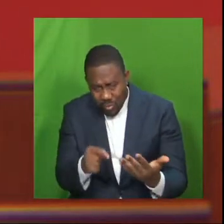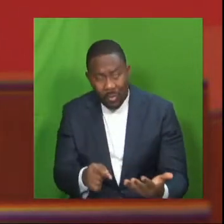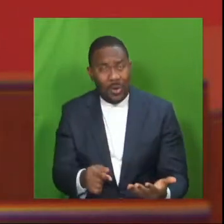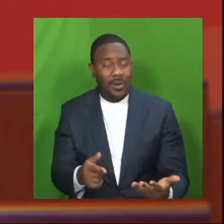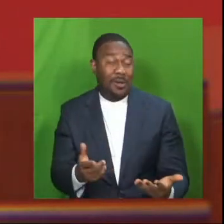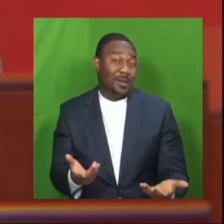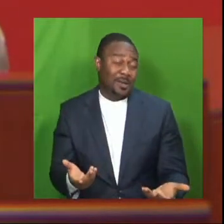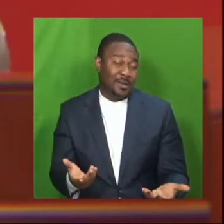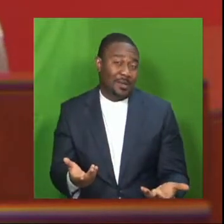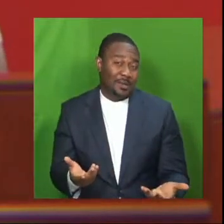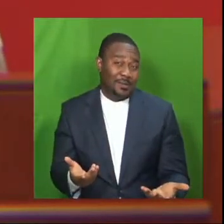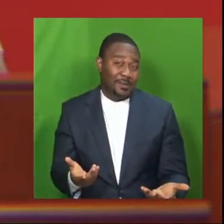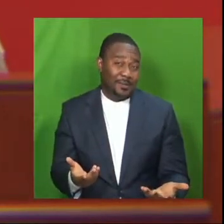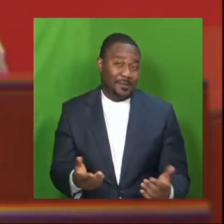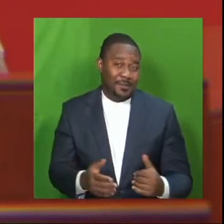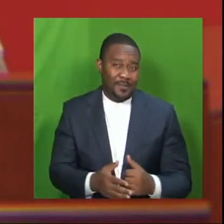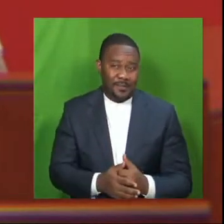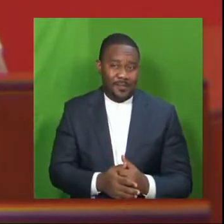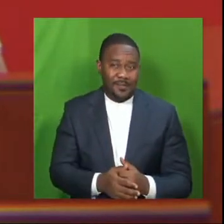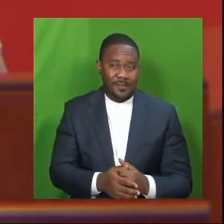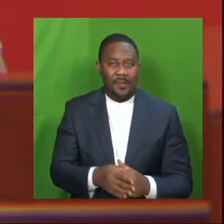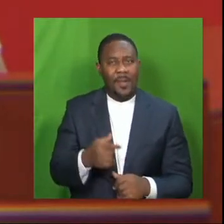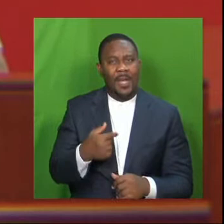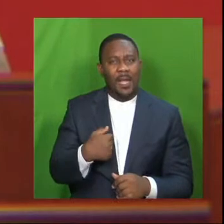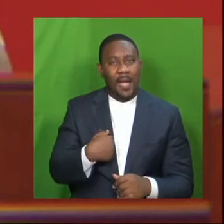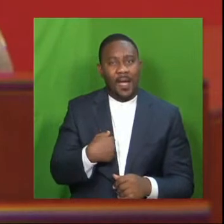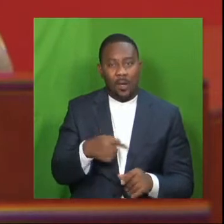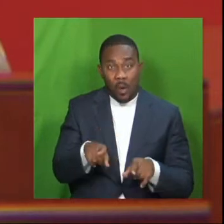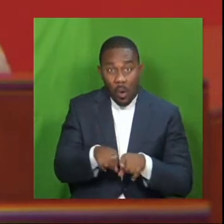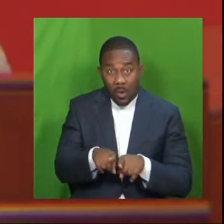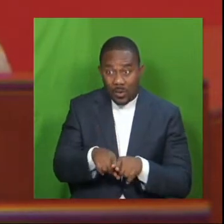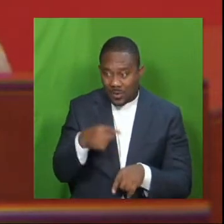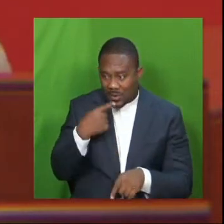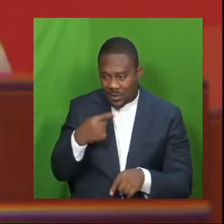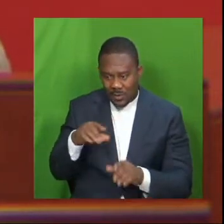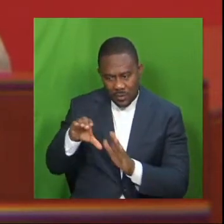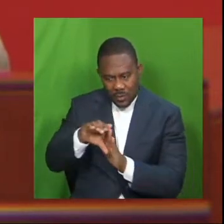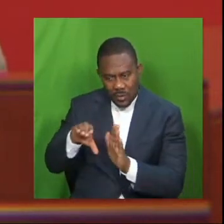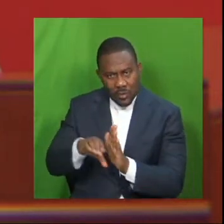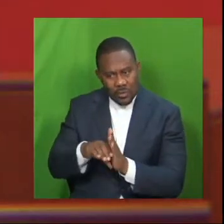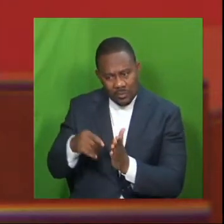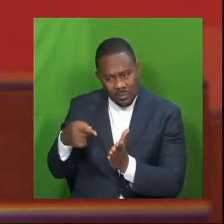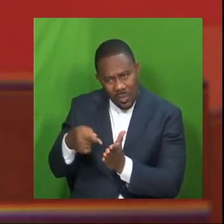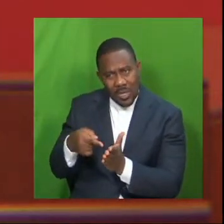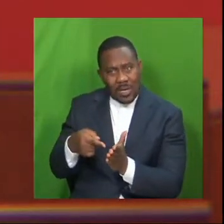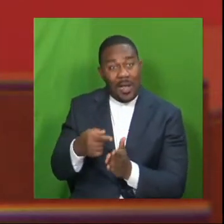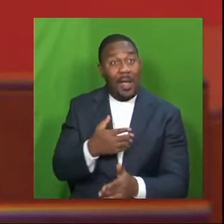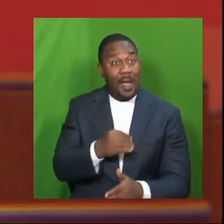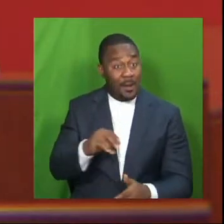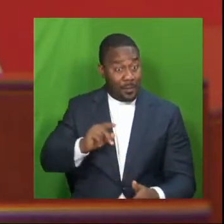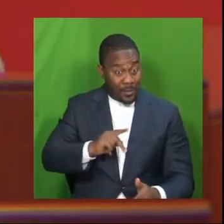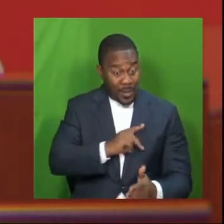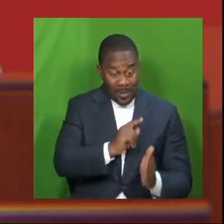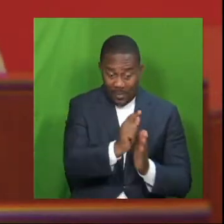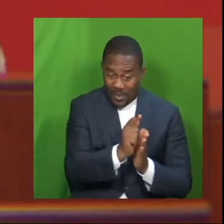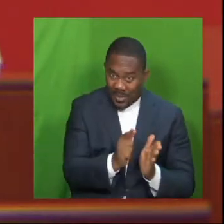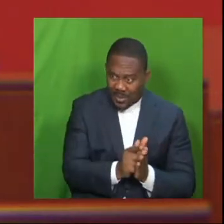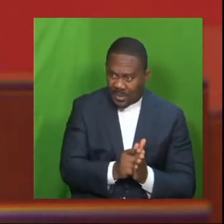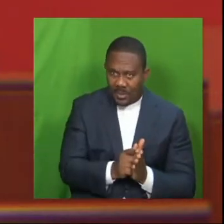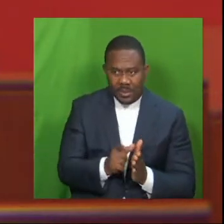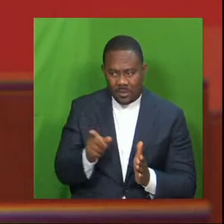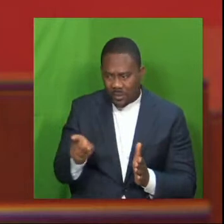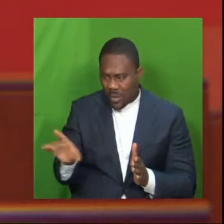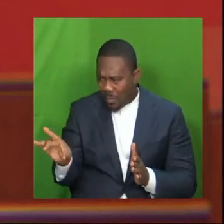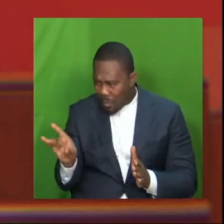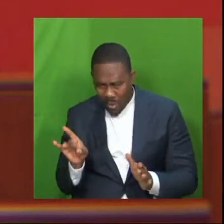so, I referred to constitutional provisions and outstanding orders and decided